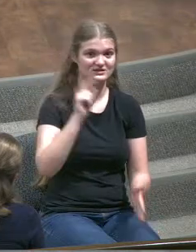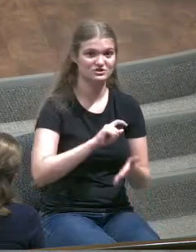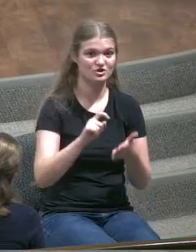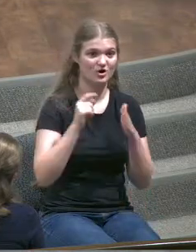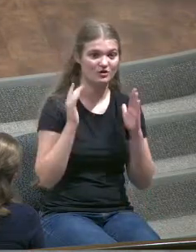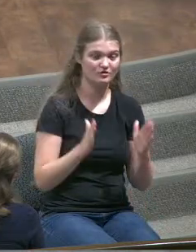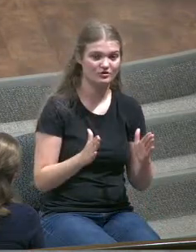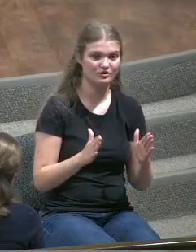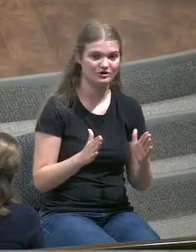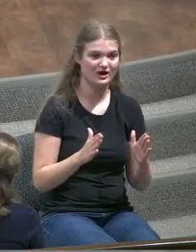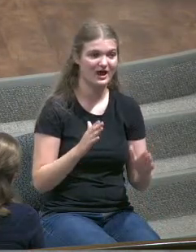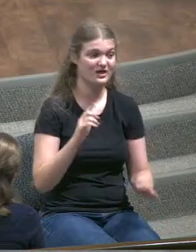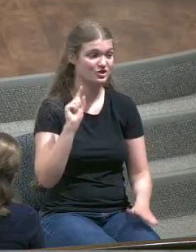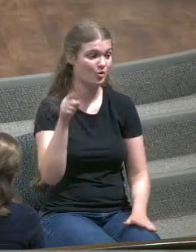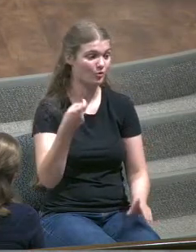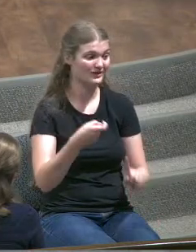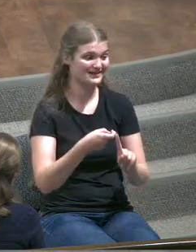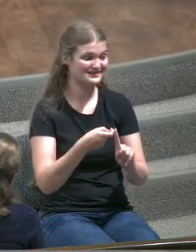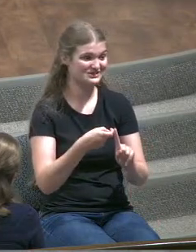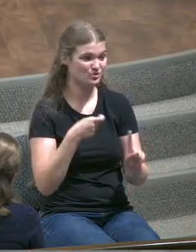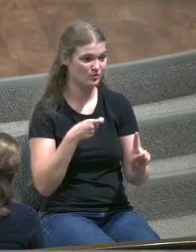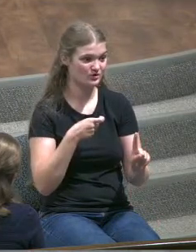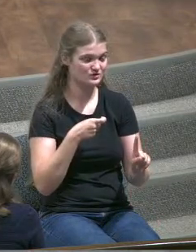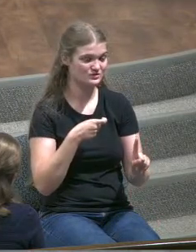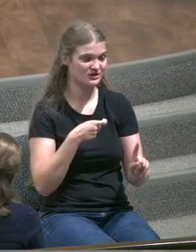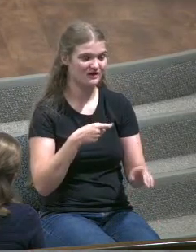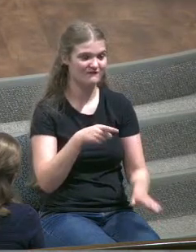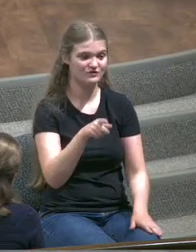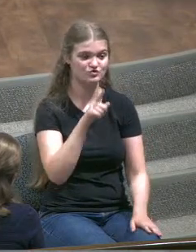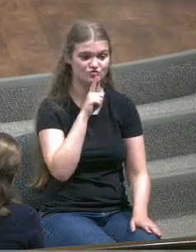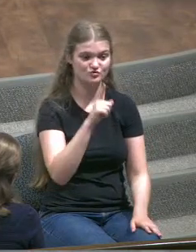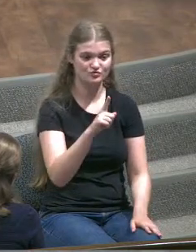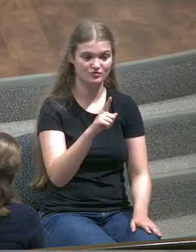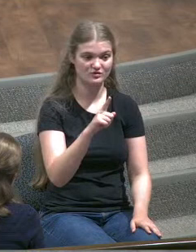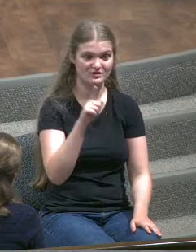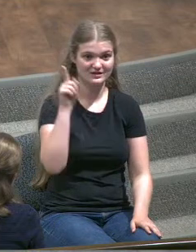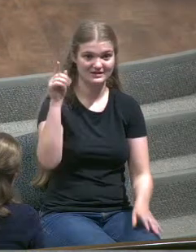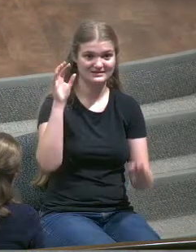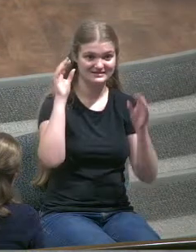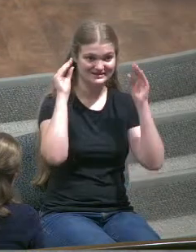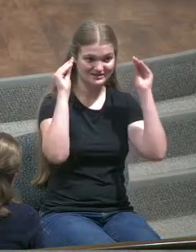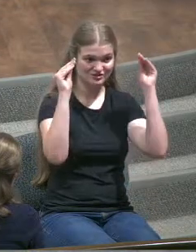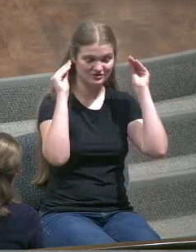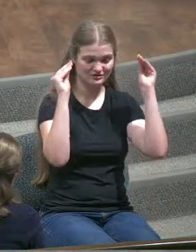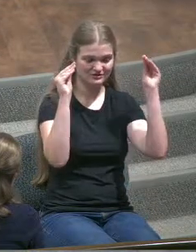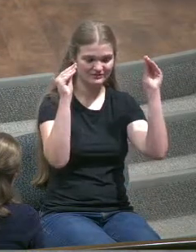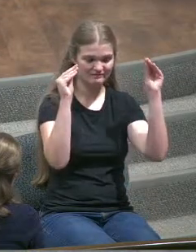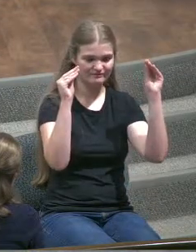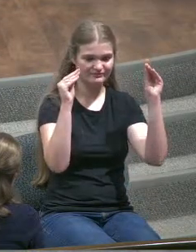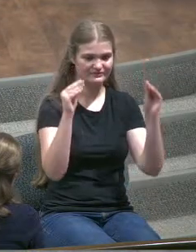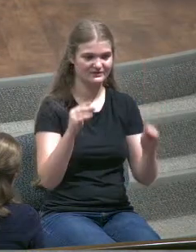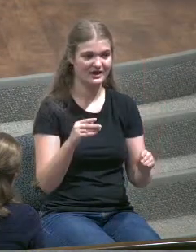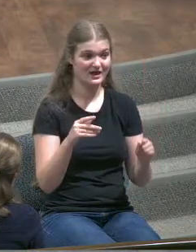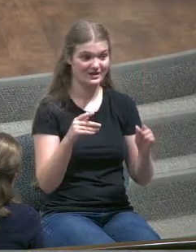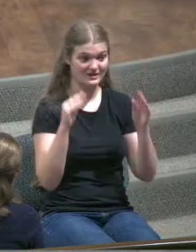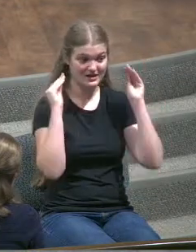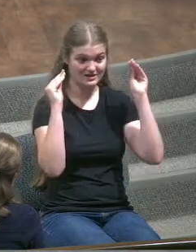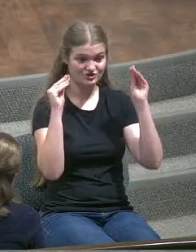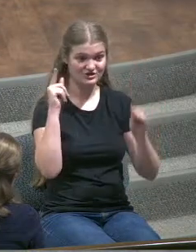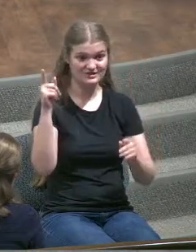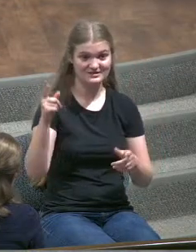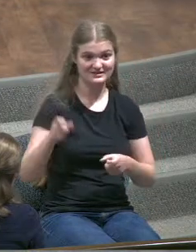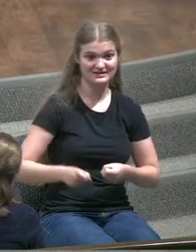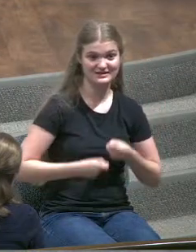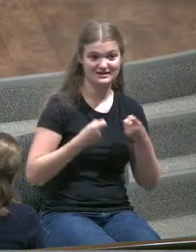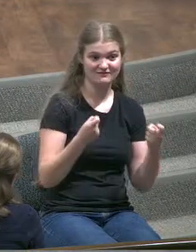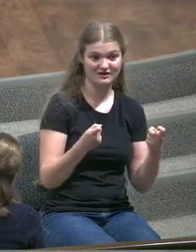single source of the truth that he is teaching. The teaching that he is giving to them